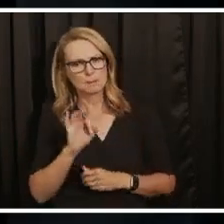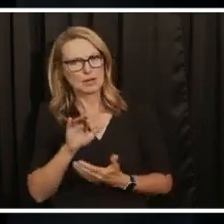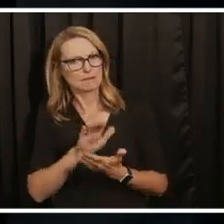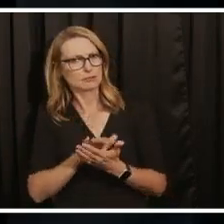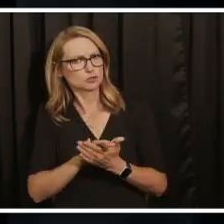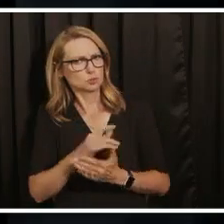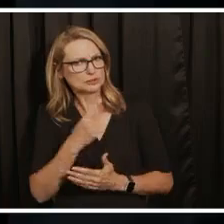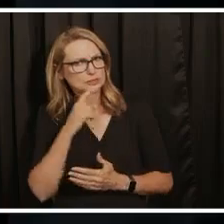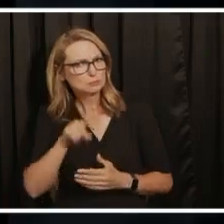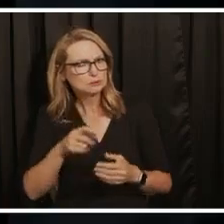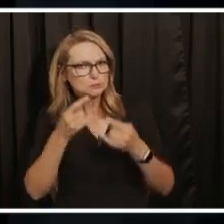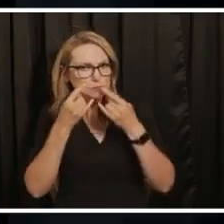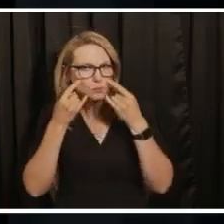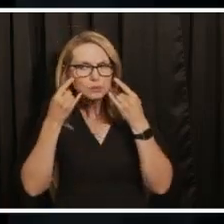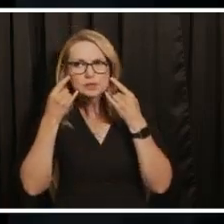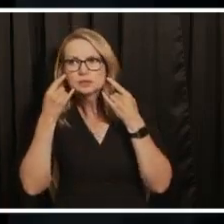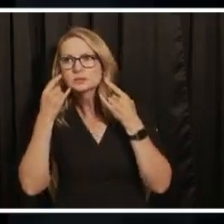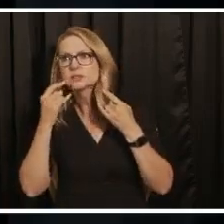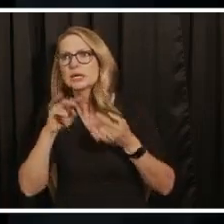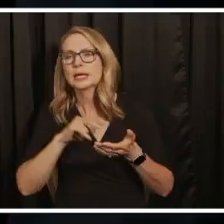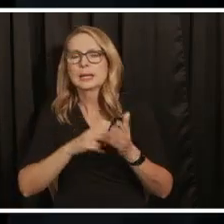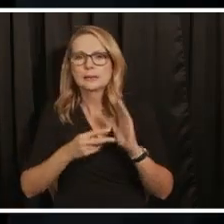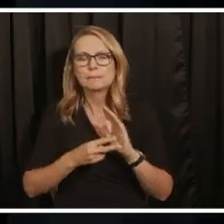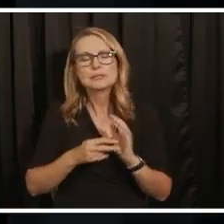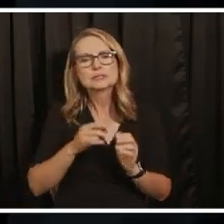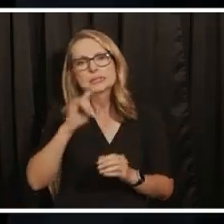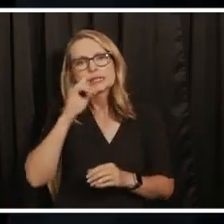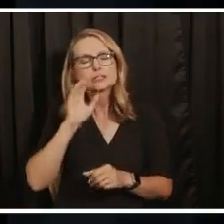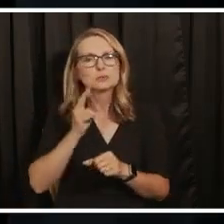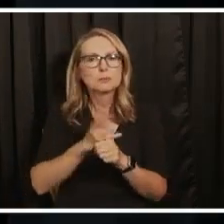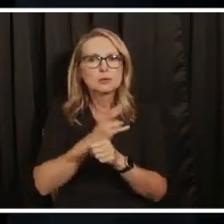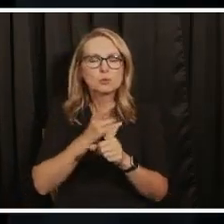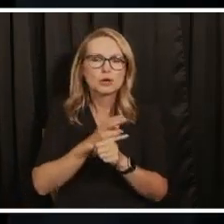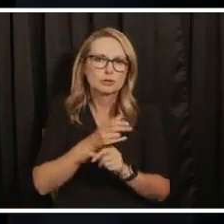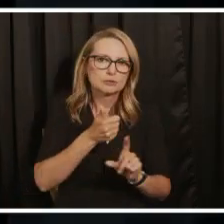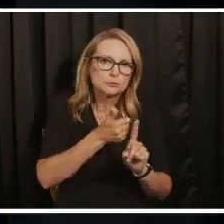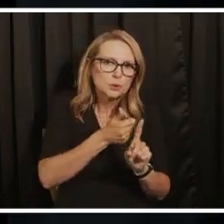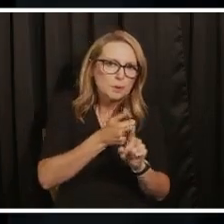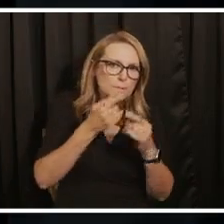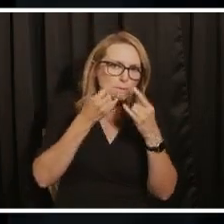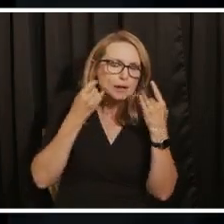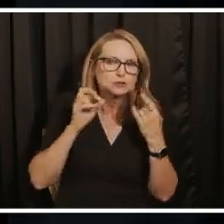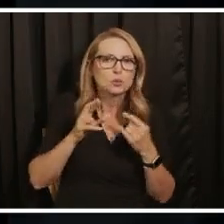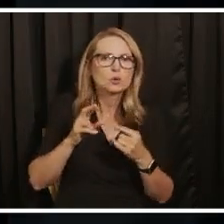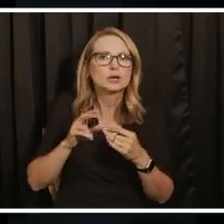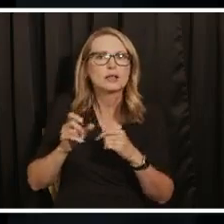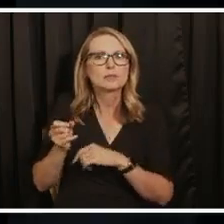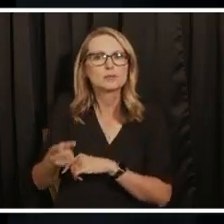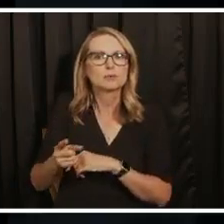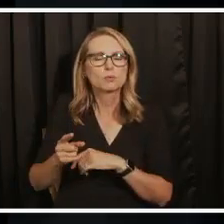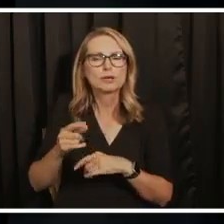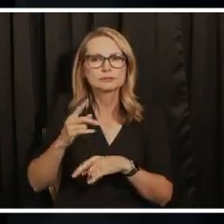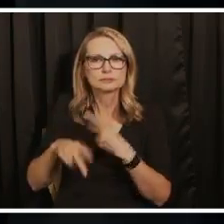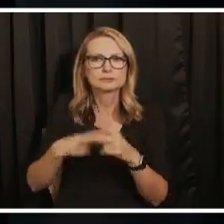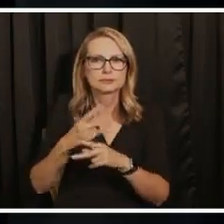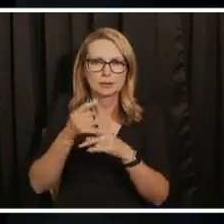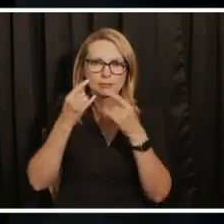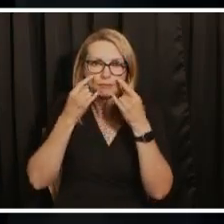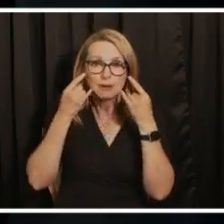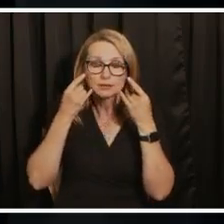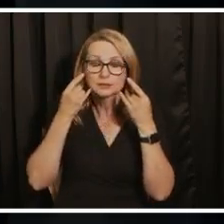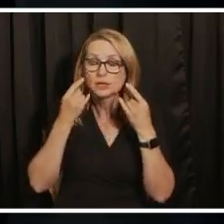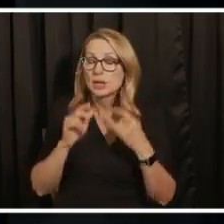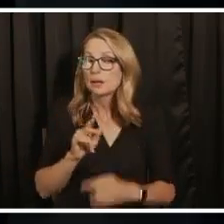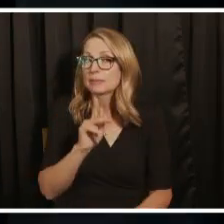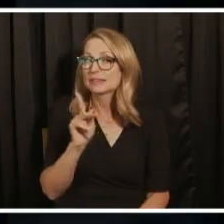usually mean that students wear a mask like this, or perhaps one of the disposable varieties. But we all know that the KN95, the medical grade masks, are